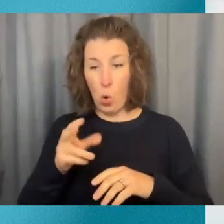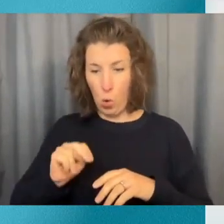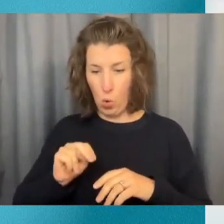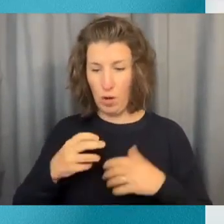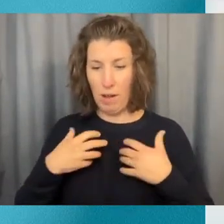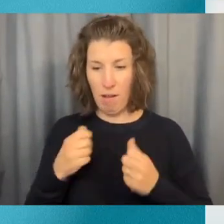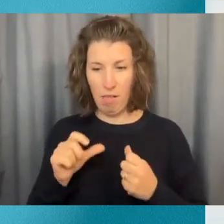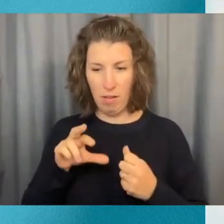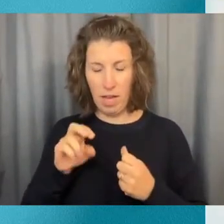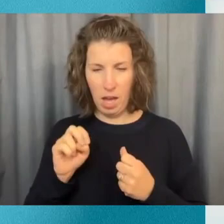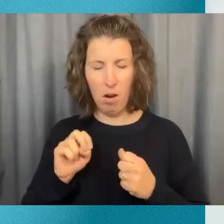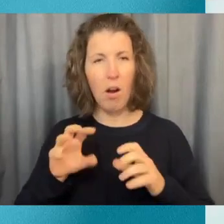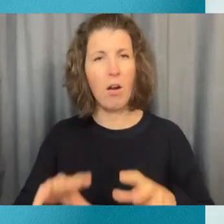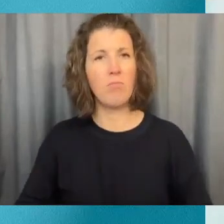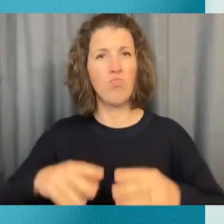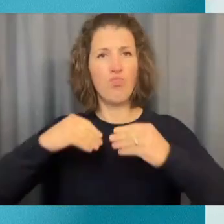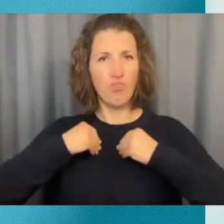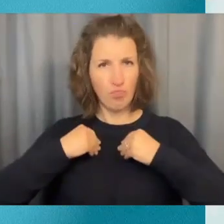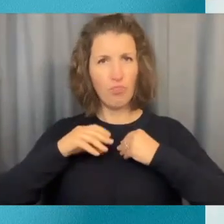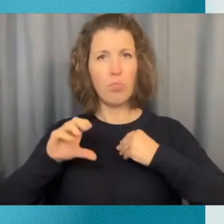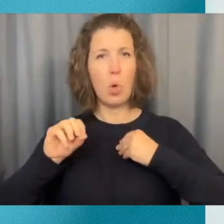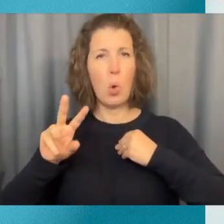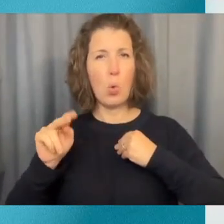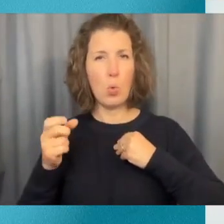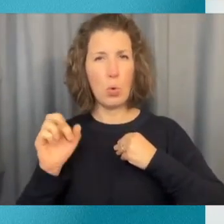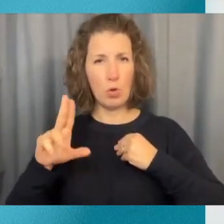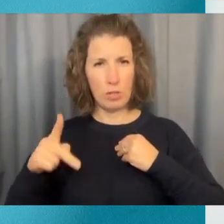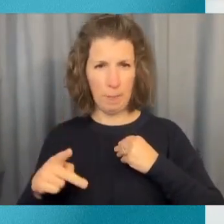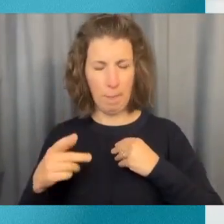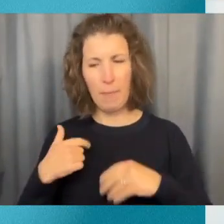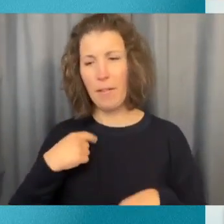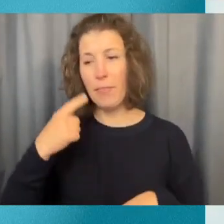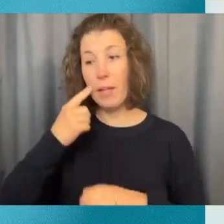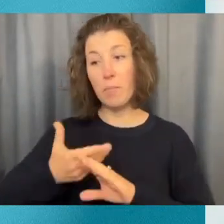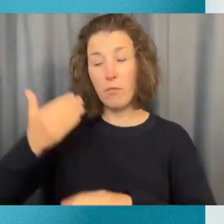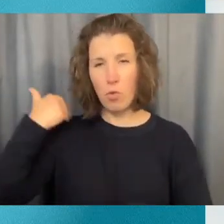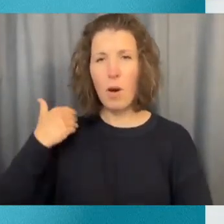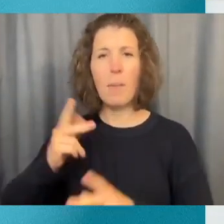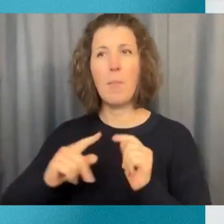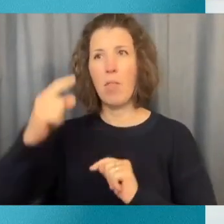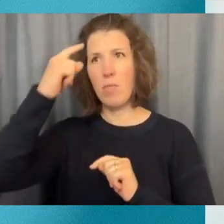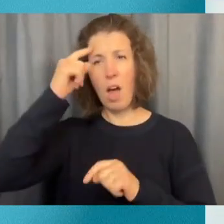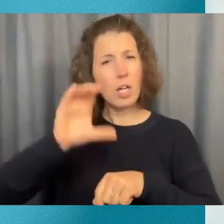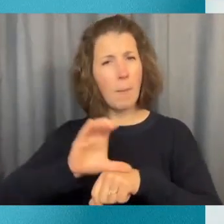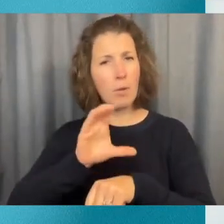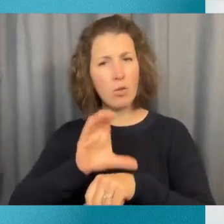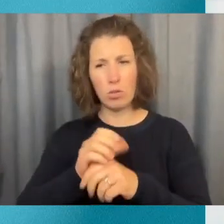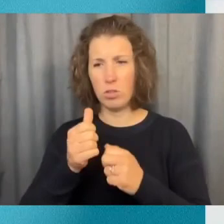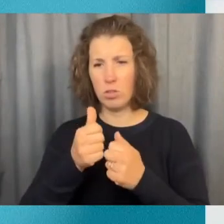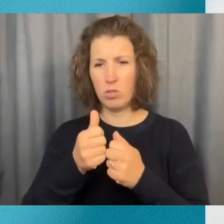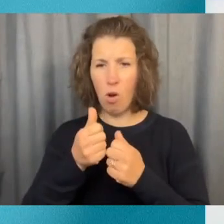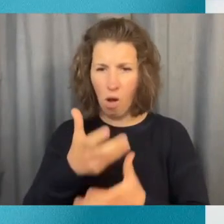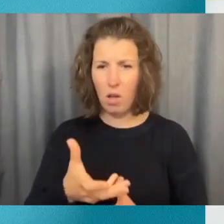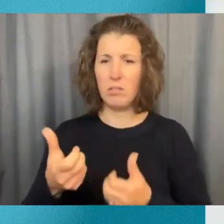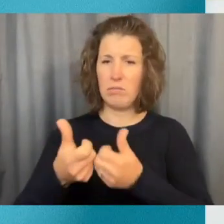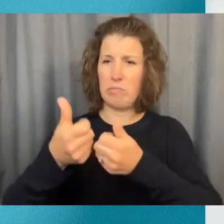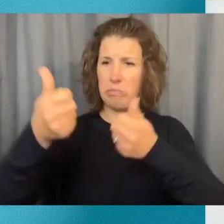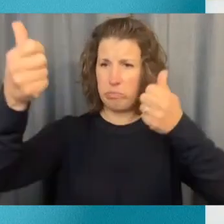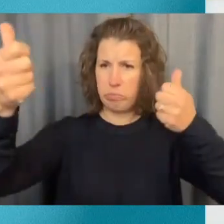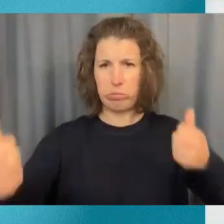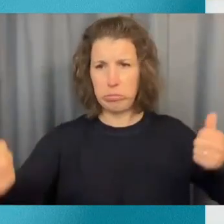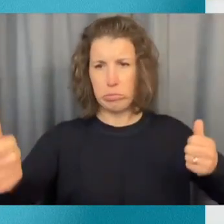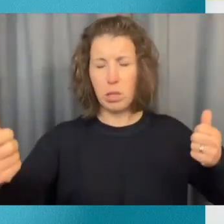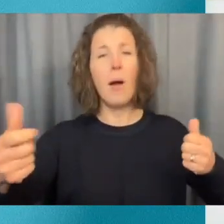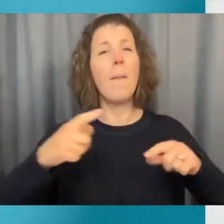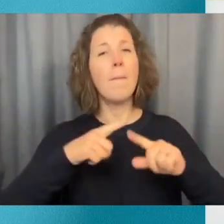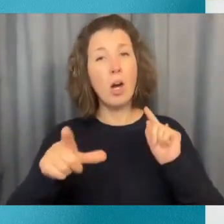years, people have felt that computers were distancing, but you showed how they could be empowering, and that kind of interaction